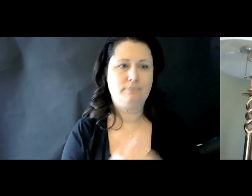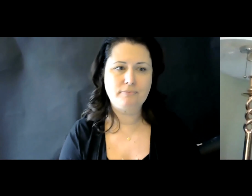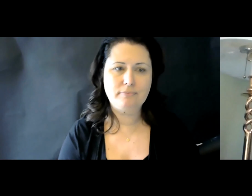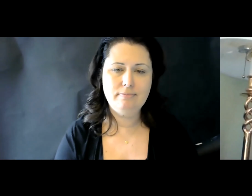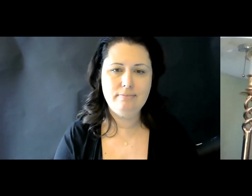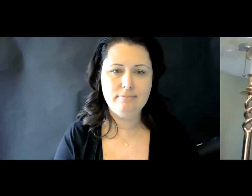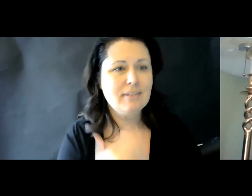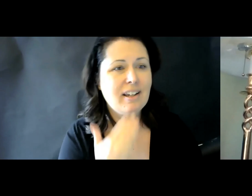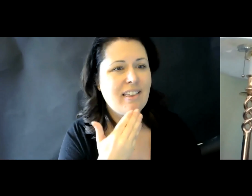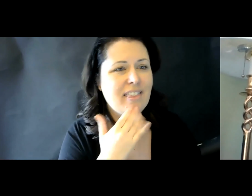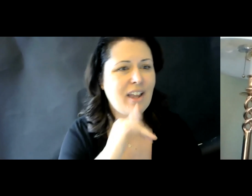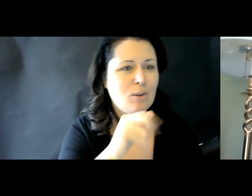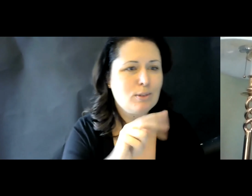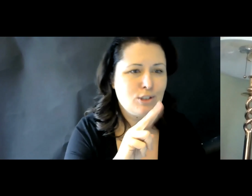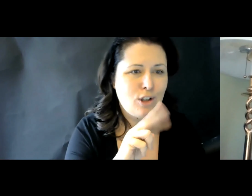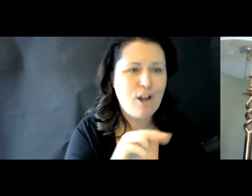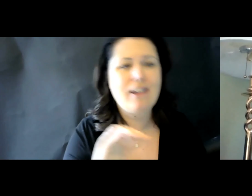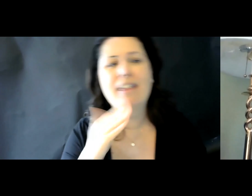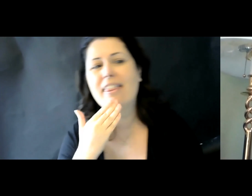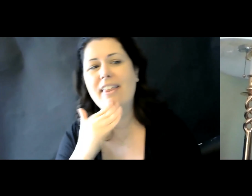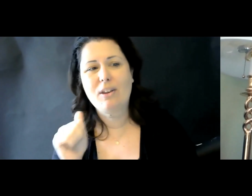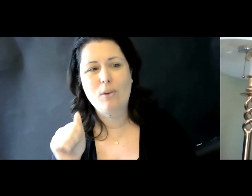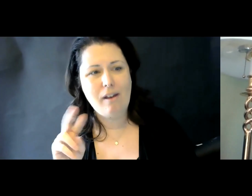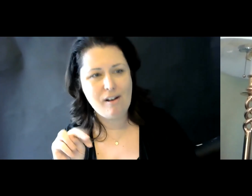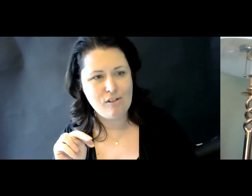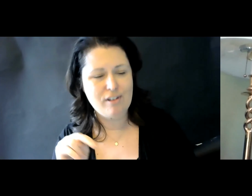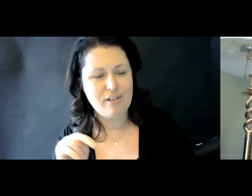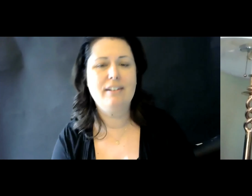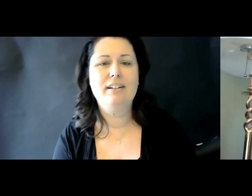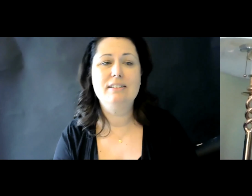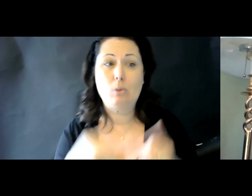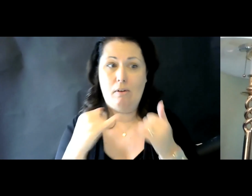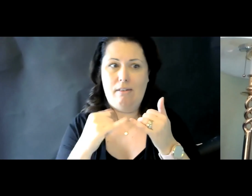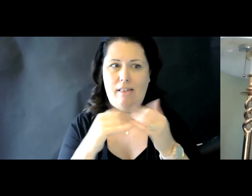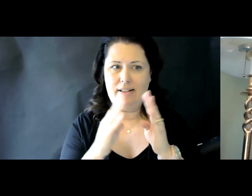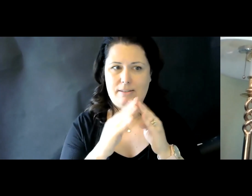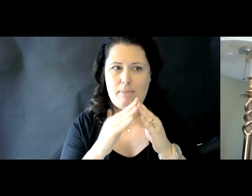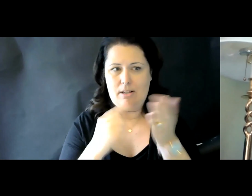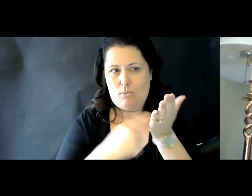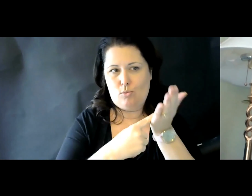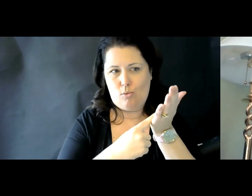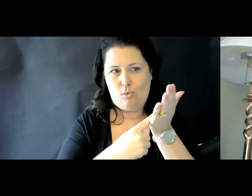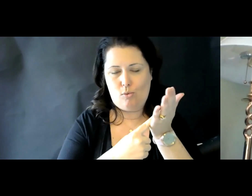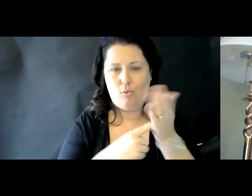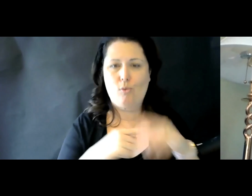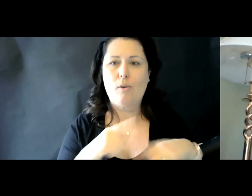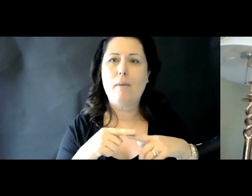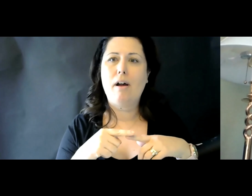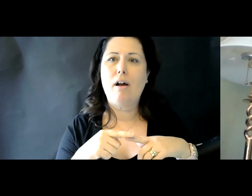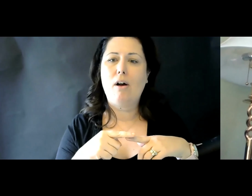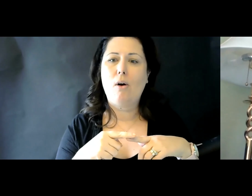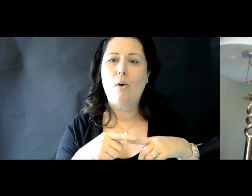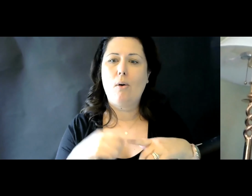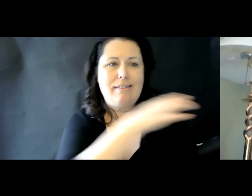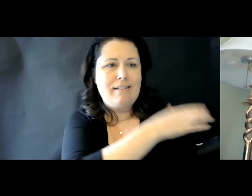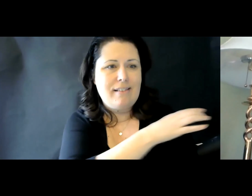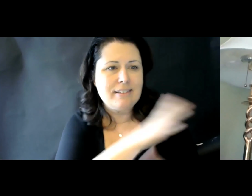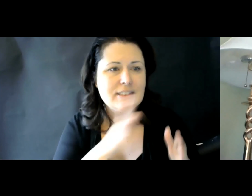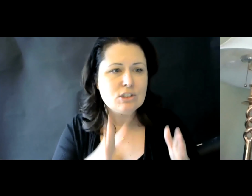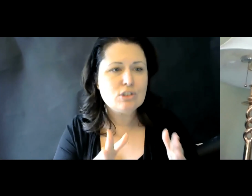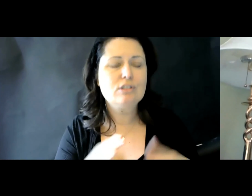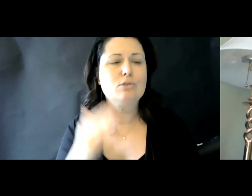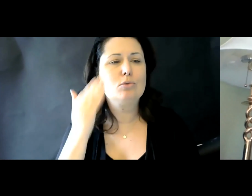Thanks, John and Erin. That was wonderful, Erin. And this came out of our last meeting where we talked about how little we, clinicians and other places know about